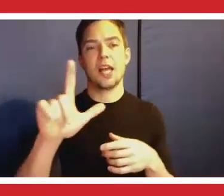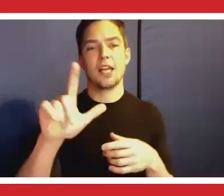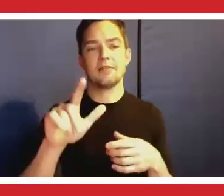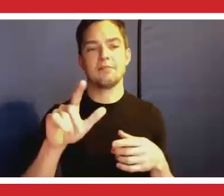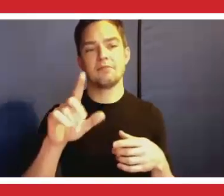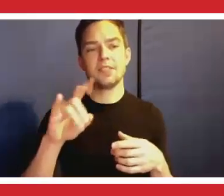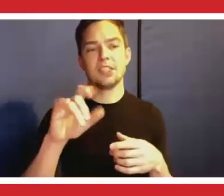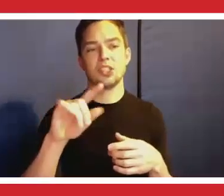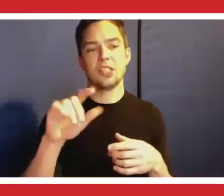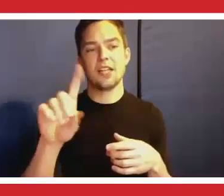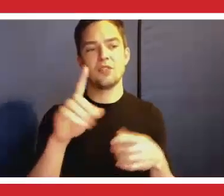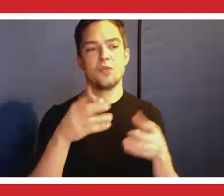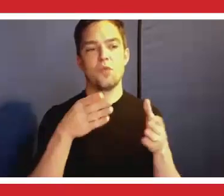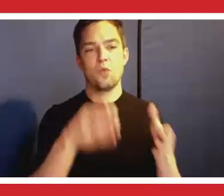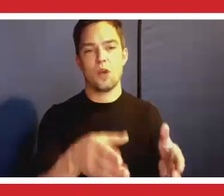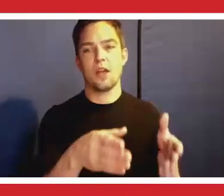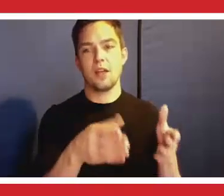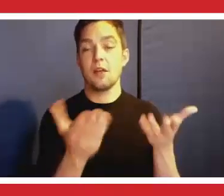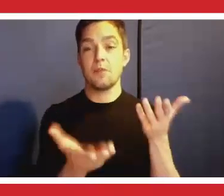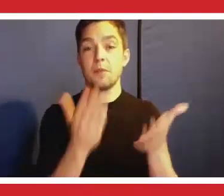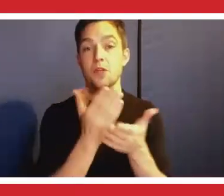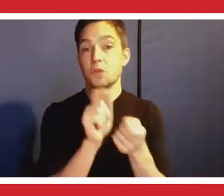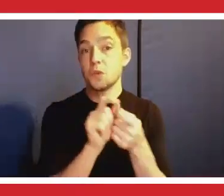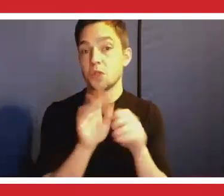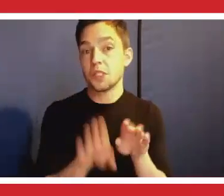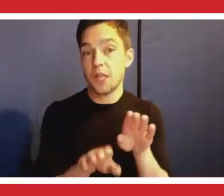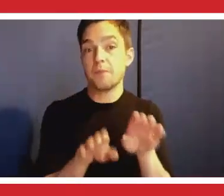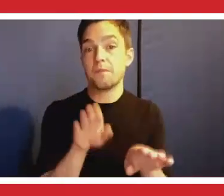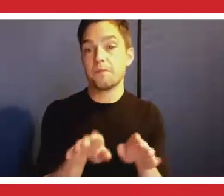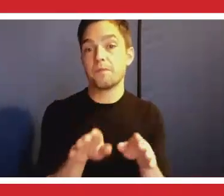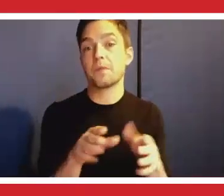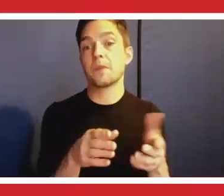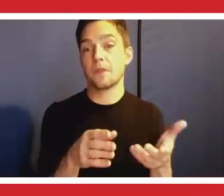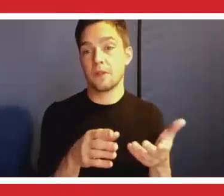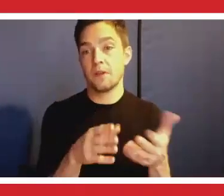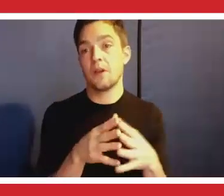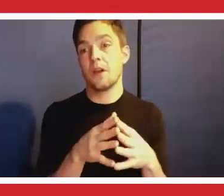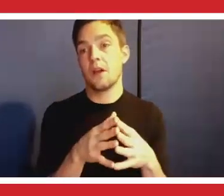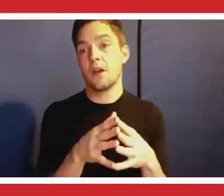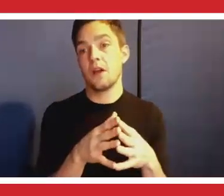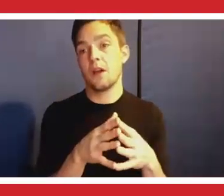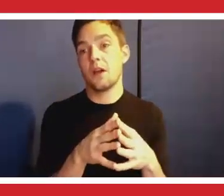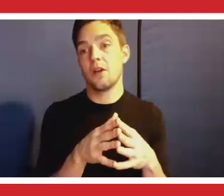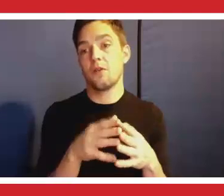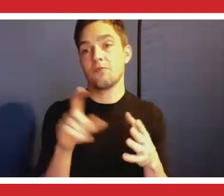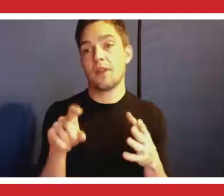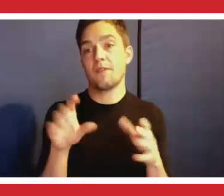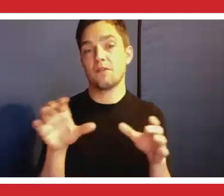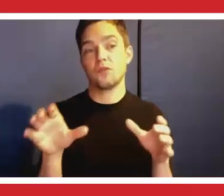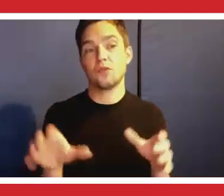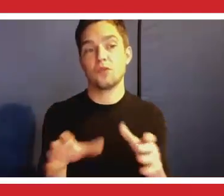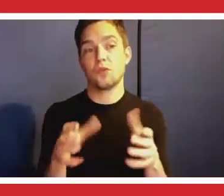we can avoid certain steps that we had to do